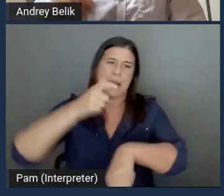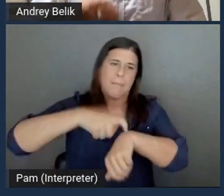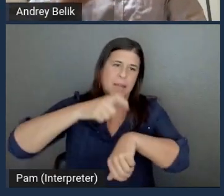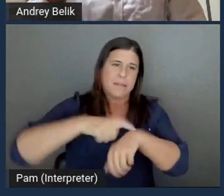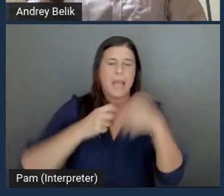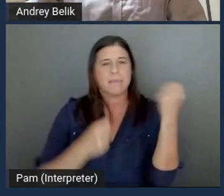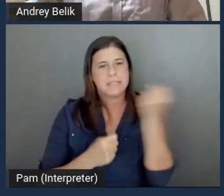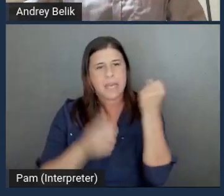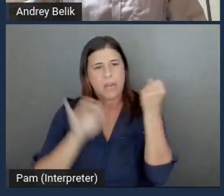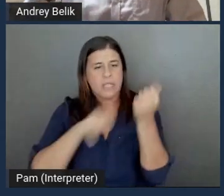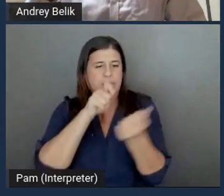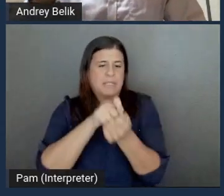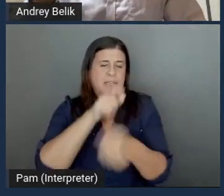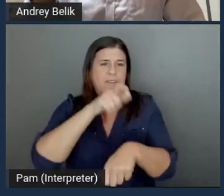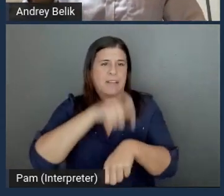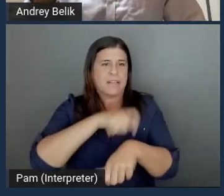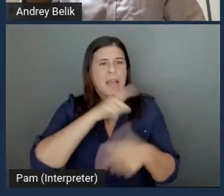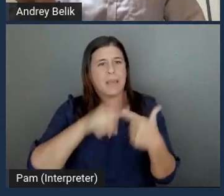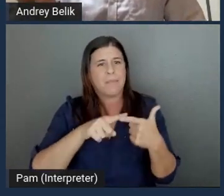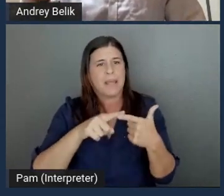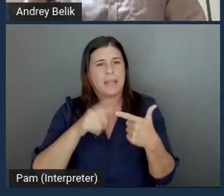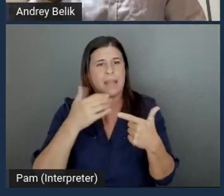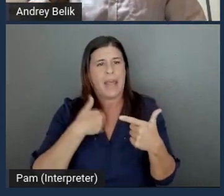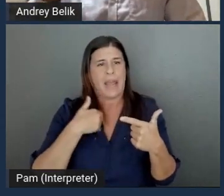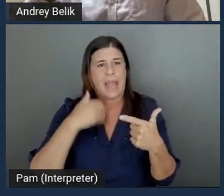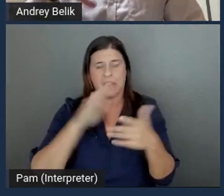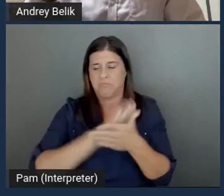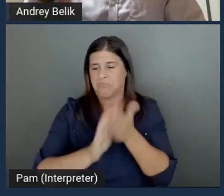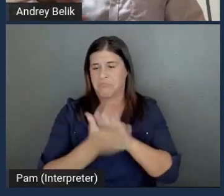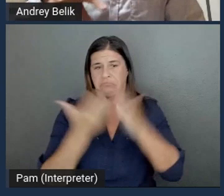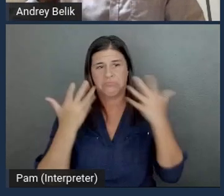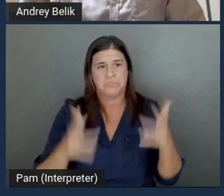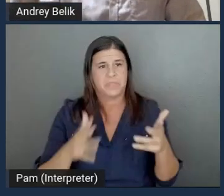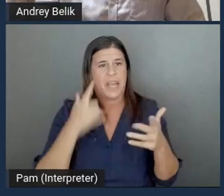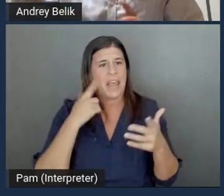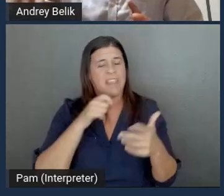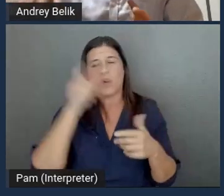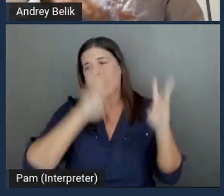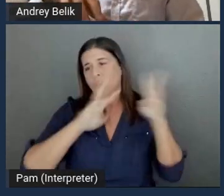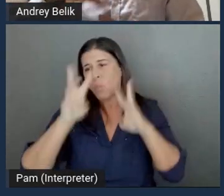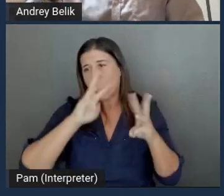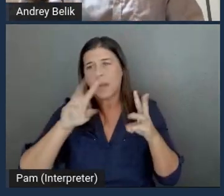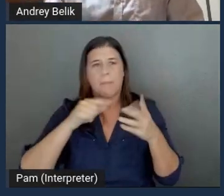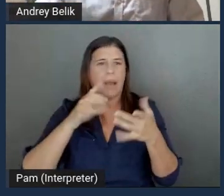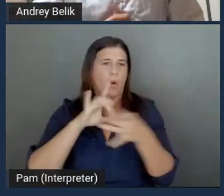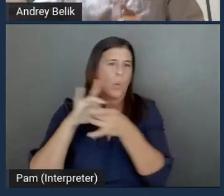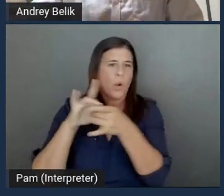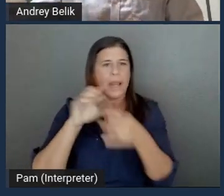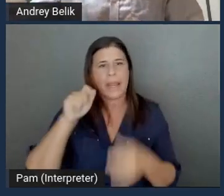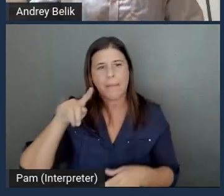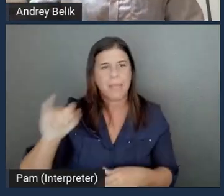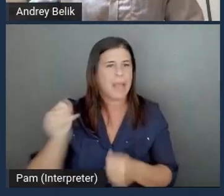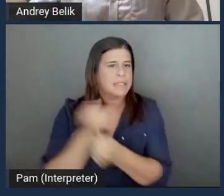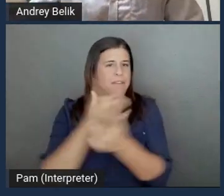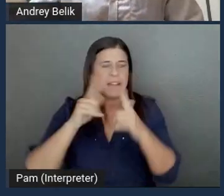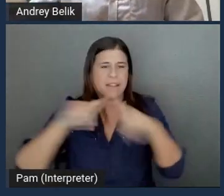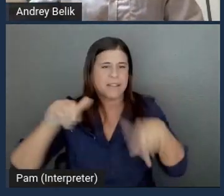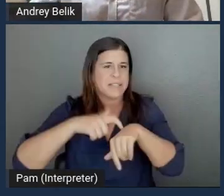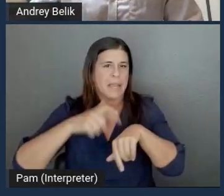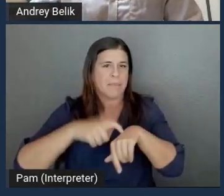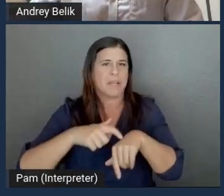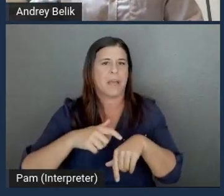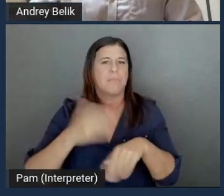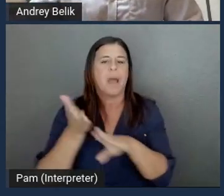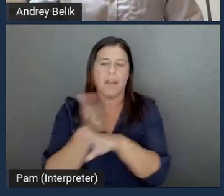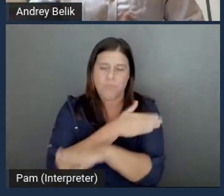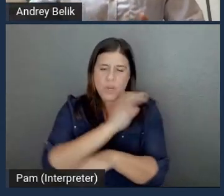that time, and I can at least kind of get that done, and then I don't have to worry about kind of calling APIs at that time, kind of